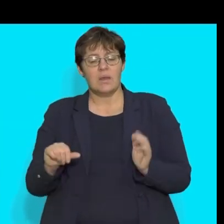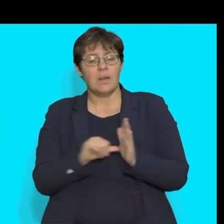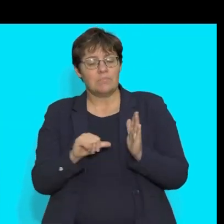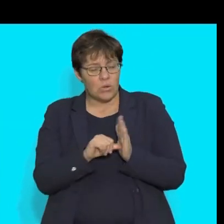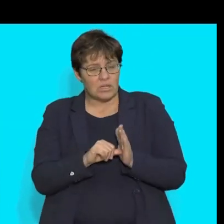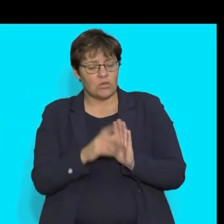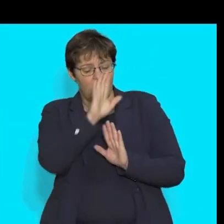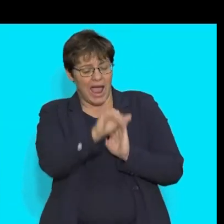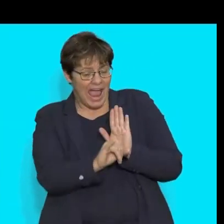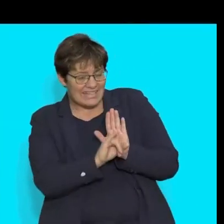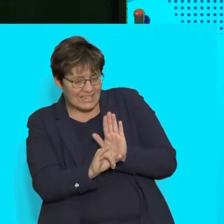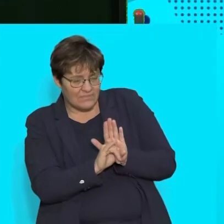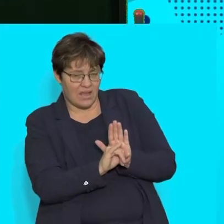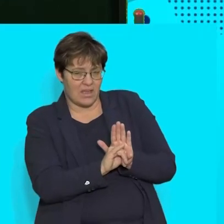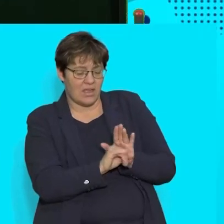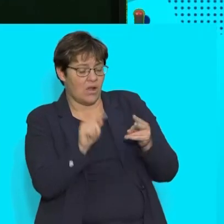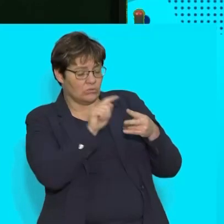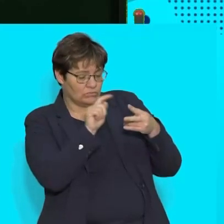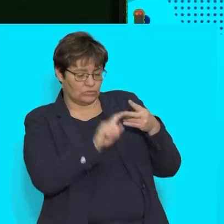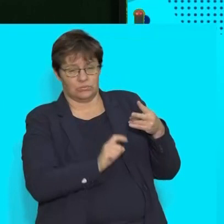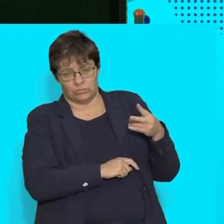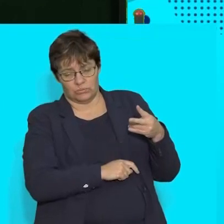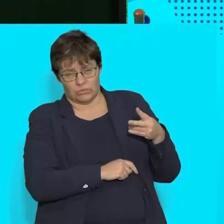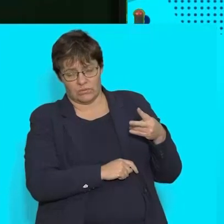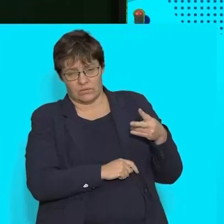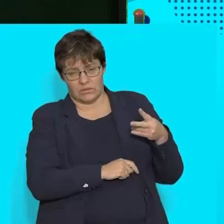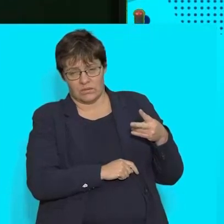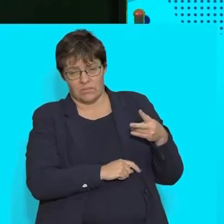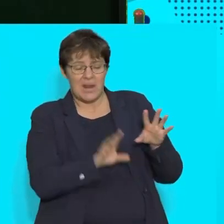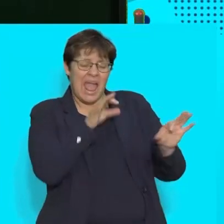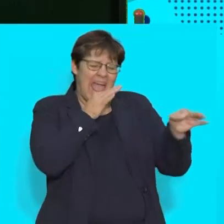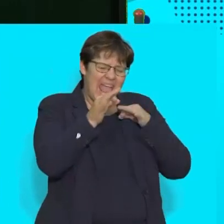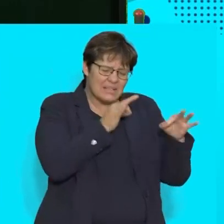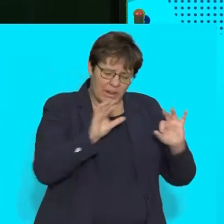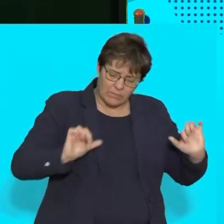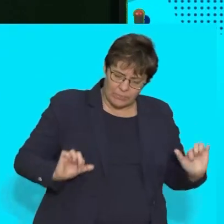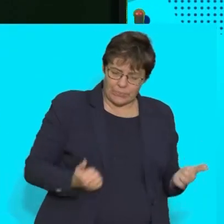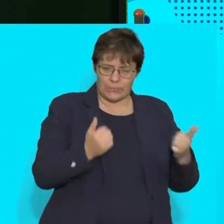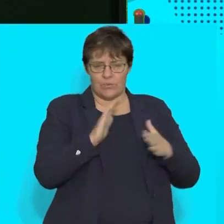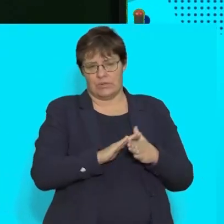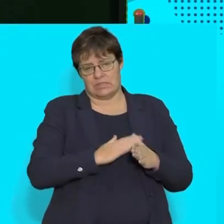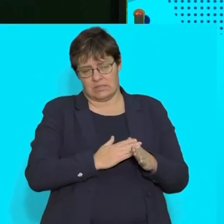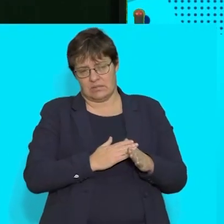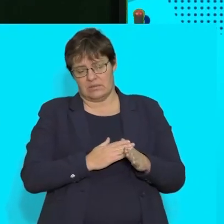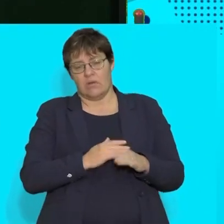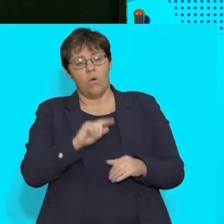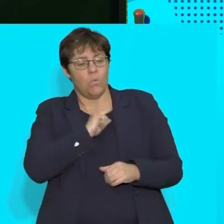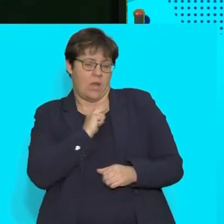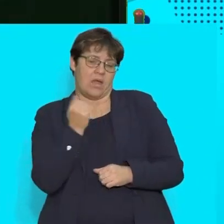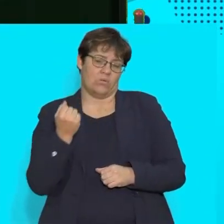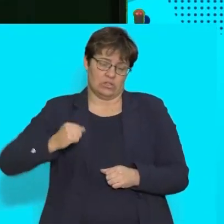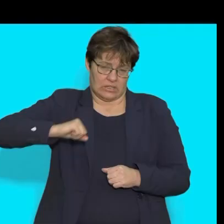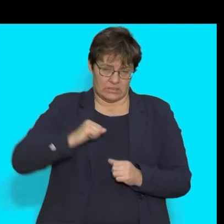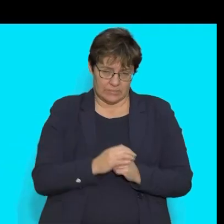you're able to identify for two reasons, two well explained reasons why his theory was